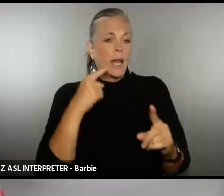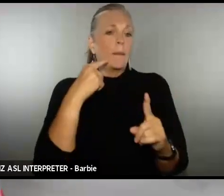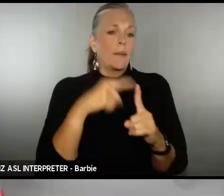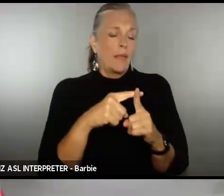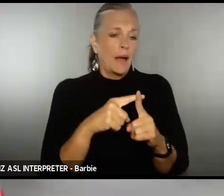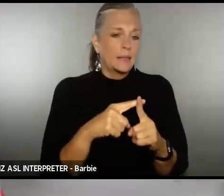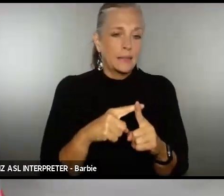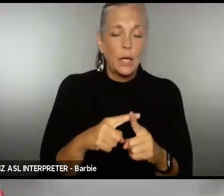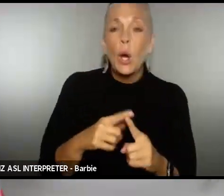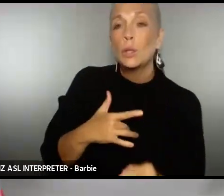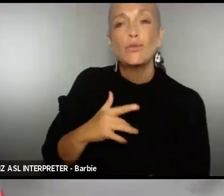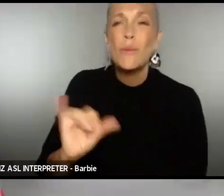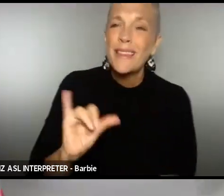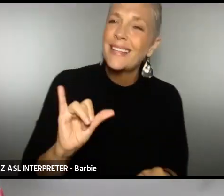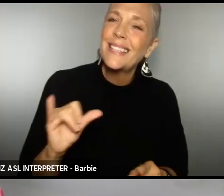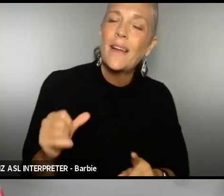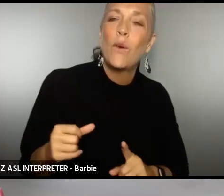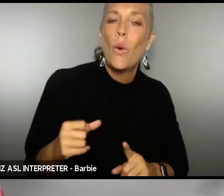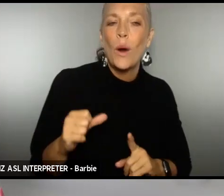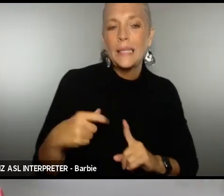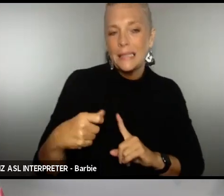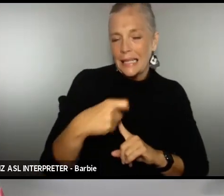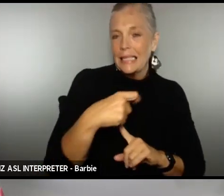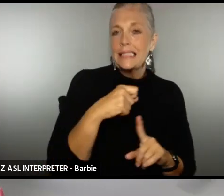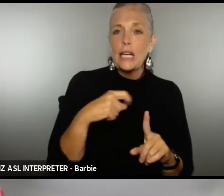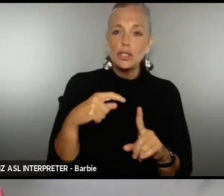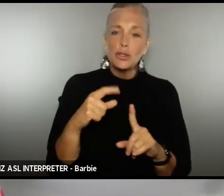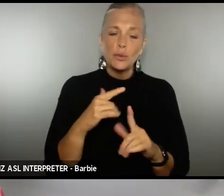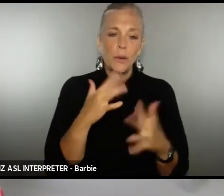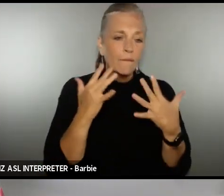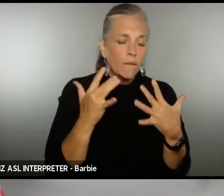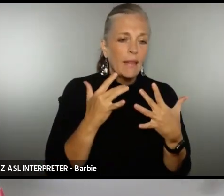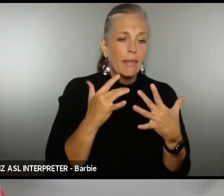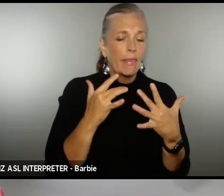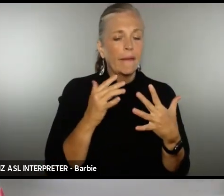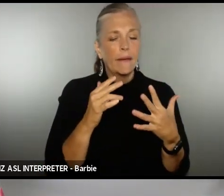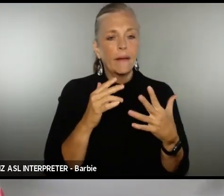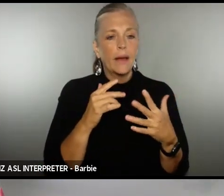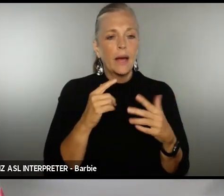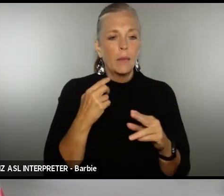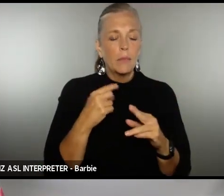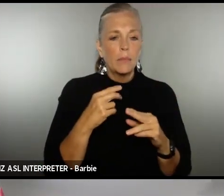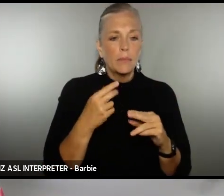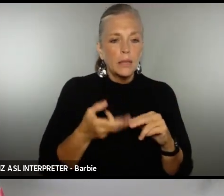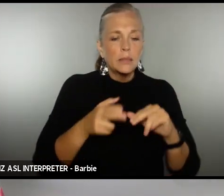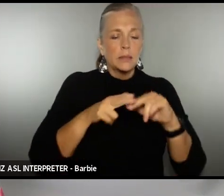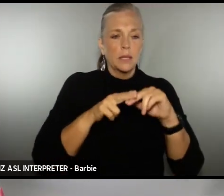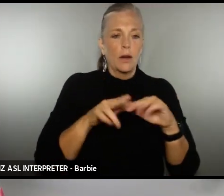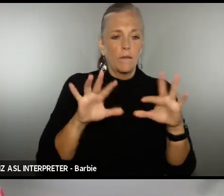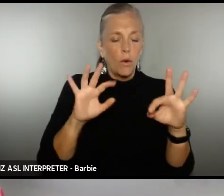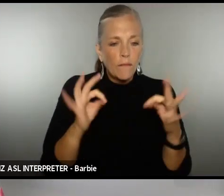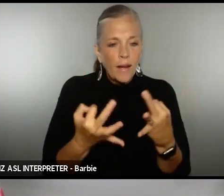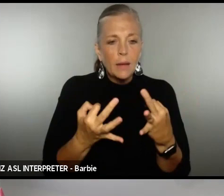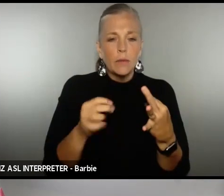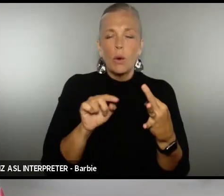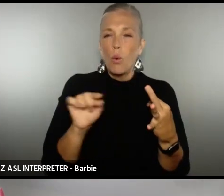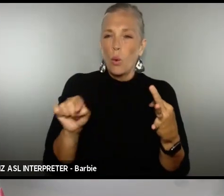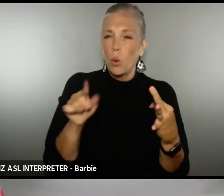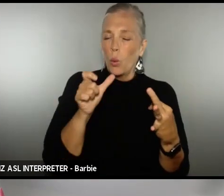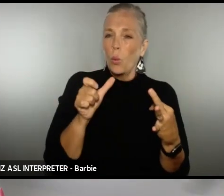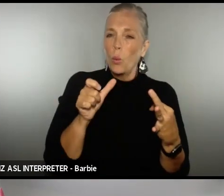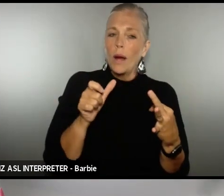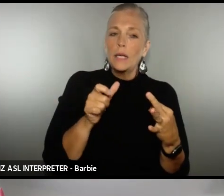for families, people who may not be able to handle other things that could sensory mess them up. Absolutely.